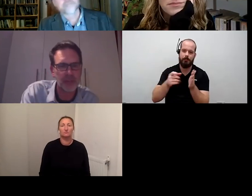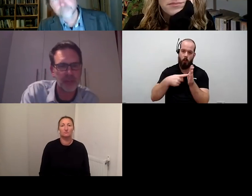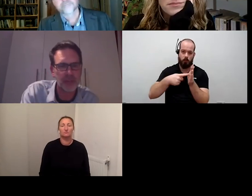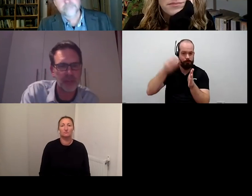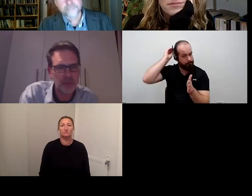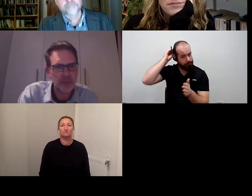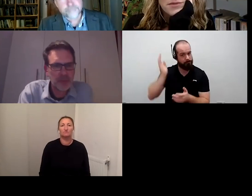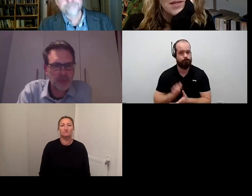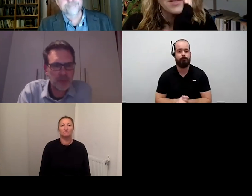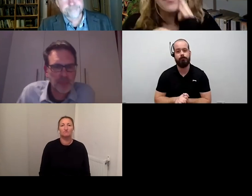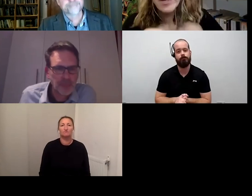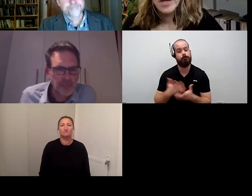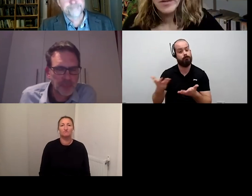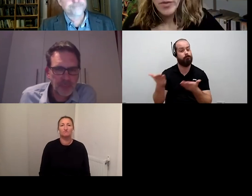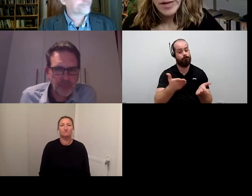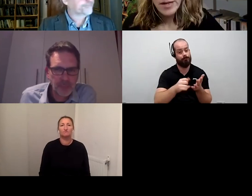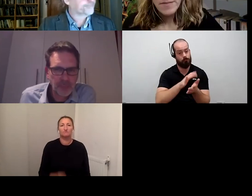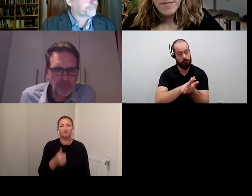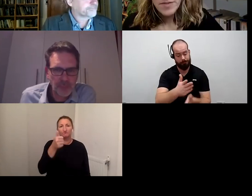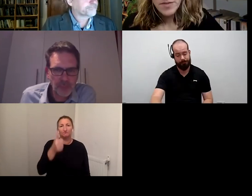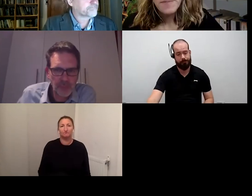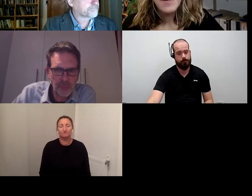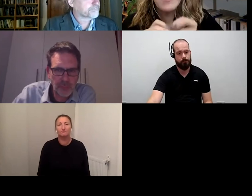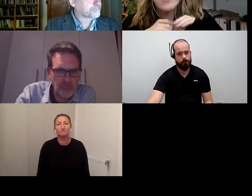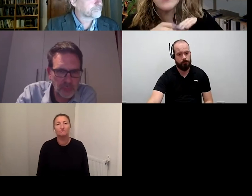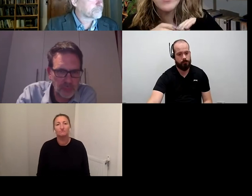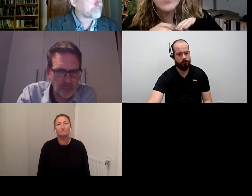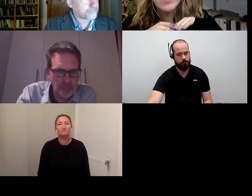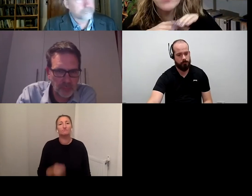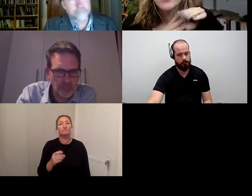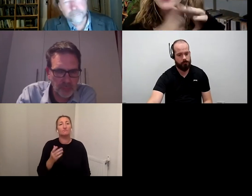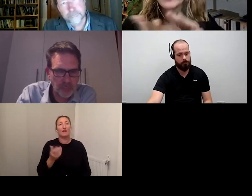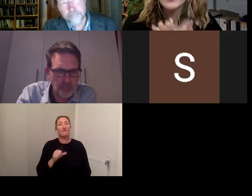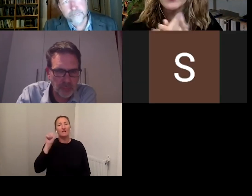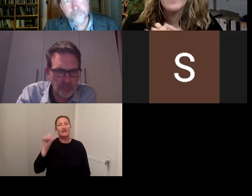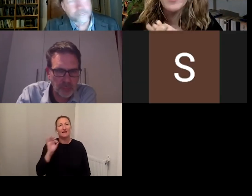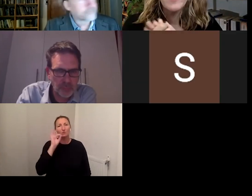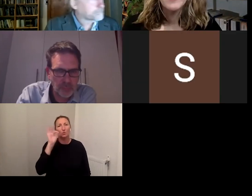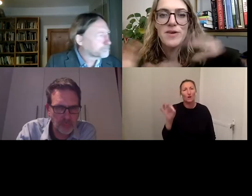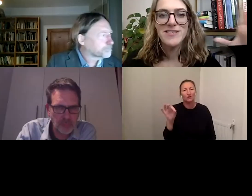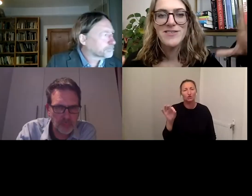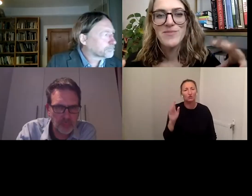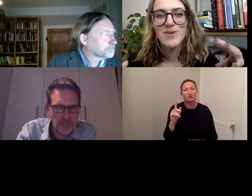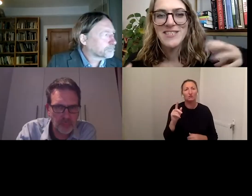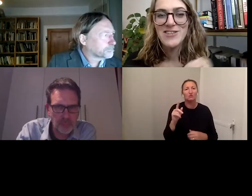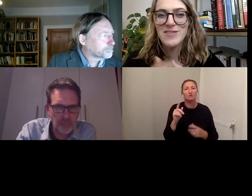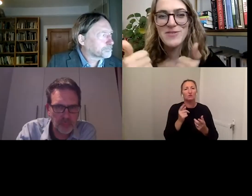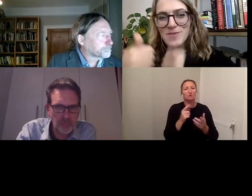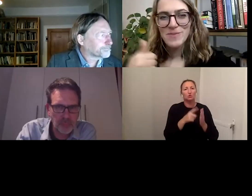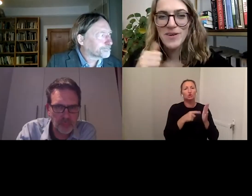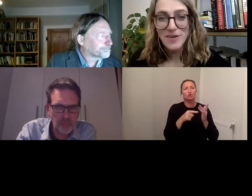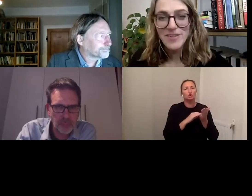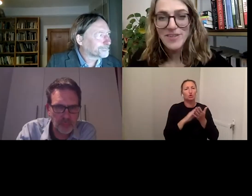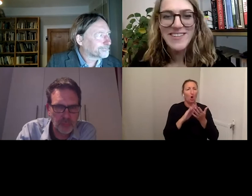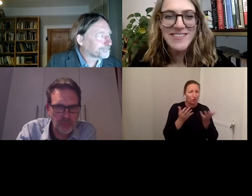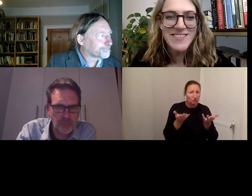mind. That's a really good point, and it brings me on to my next question, which, oh, John, did you want to talk about, I was going to bring us into more decentralized renewables,